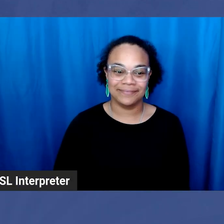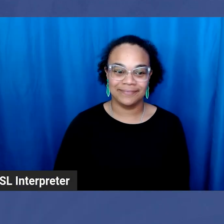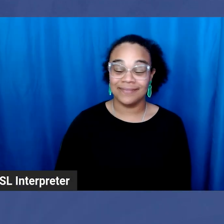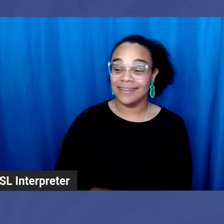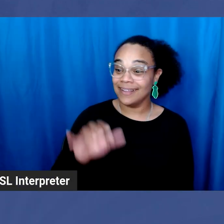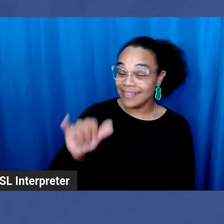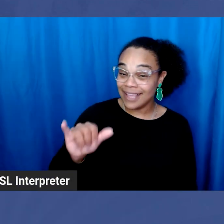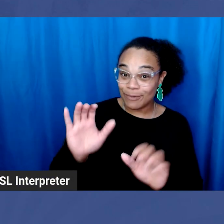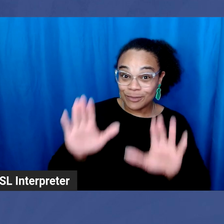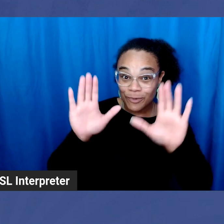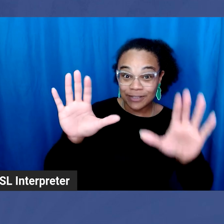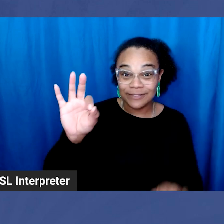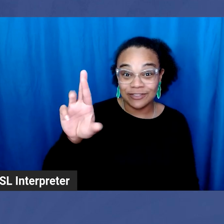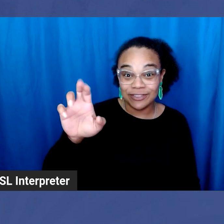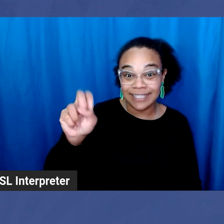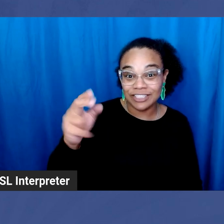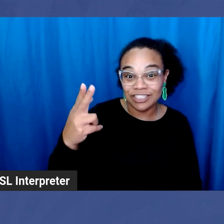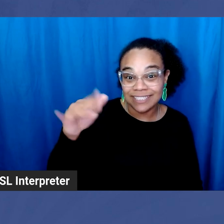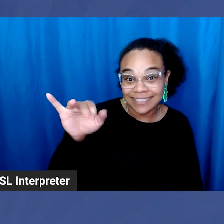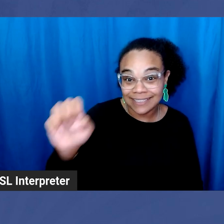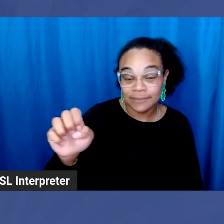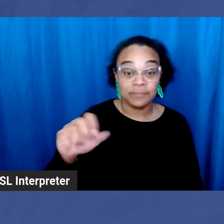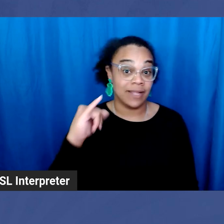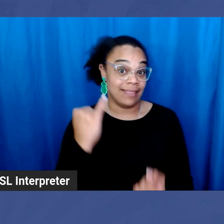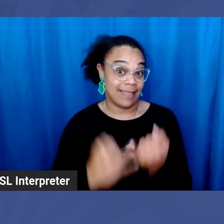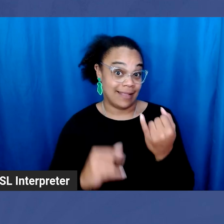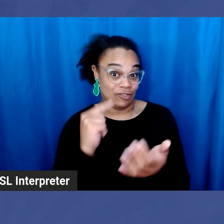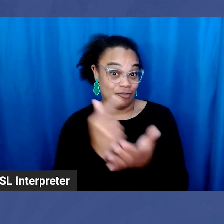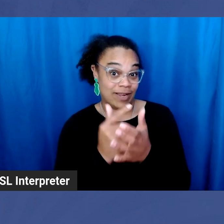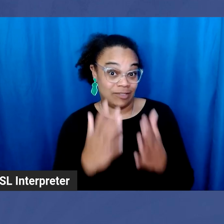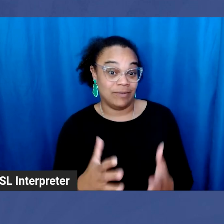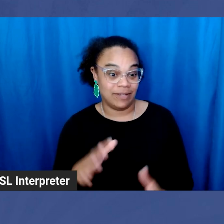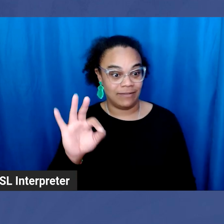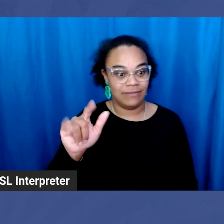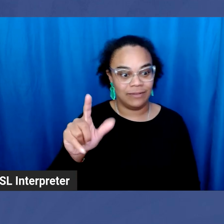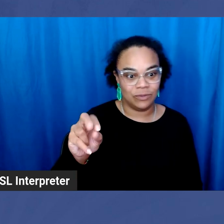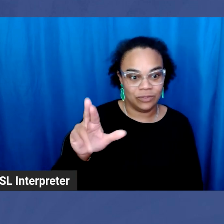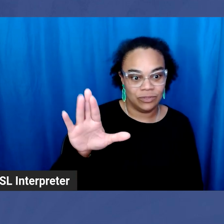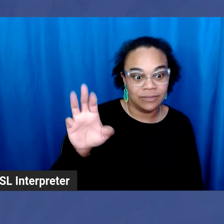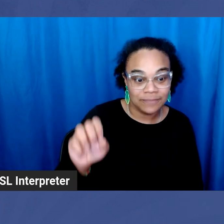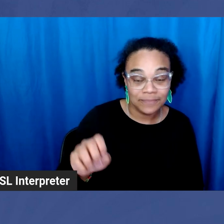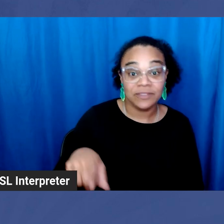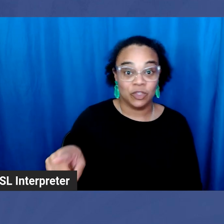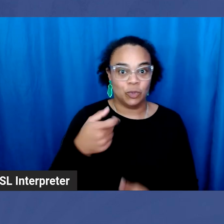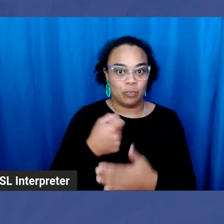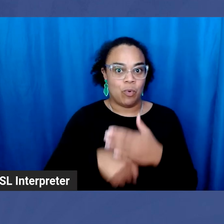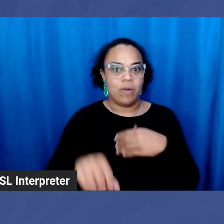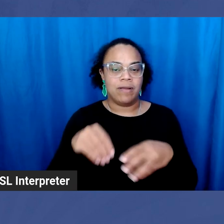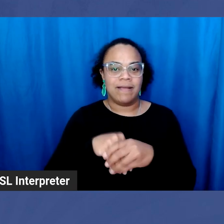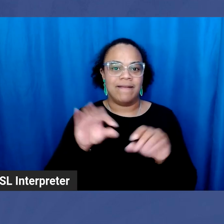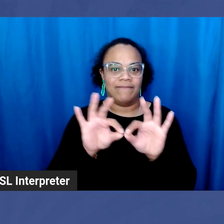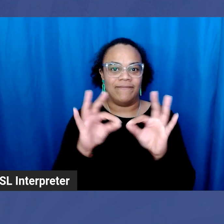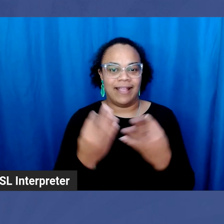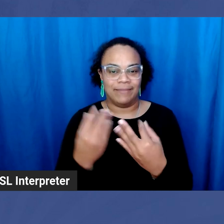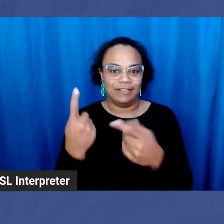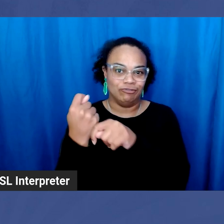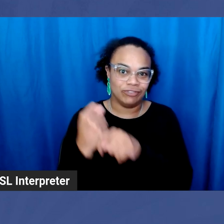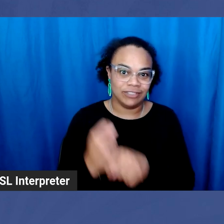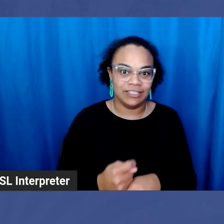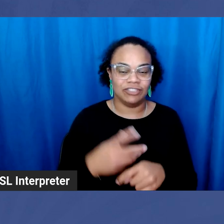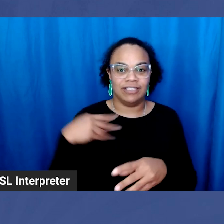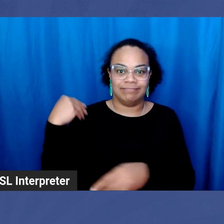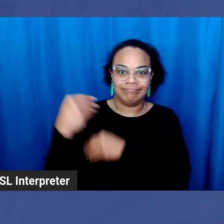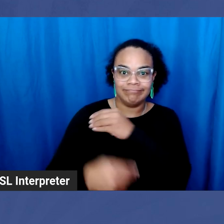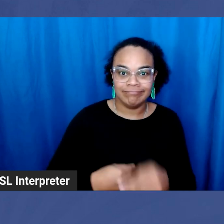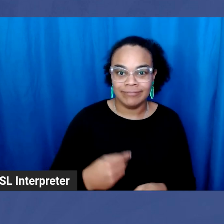That was wonderful, Frenchie. Our last graduate today is Florcy. Florcy was born into a family tradition and lineage